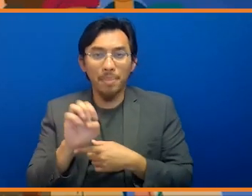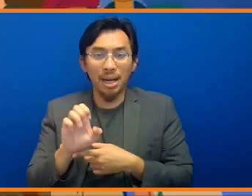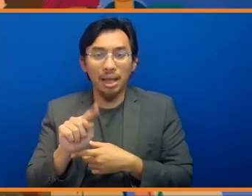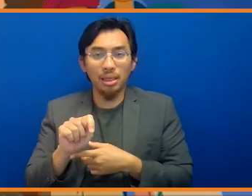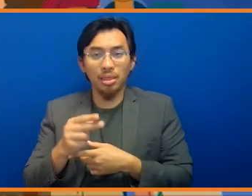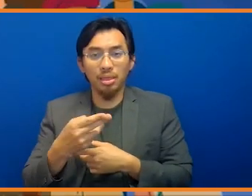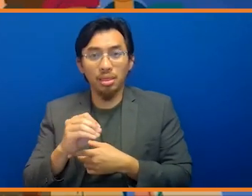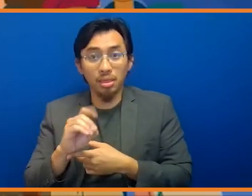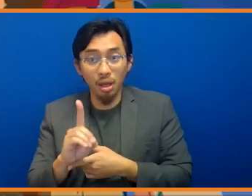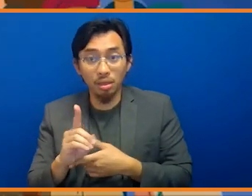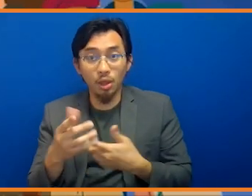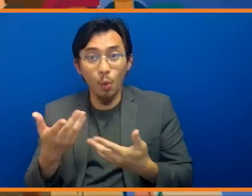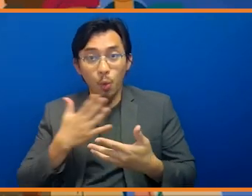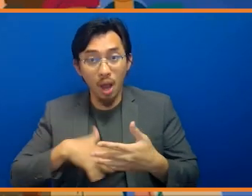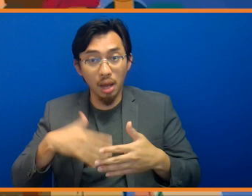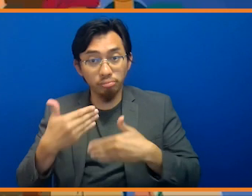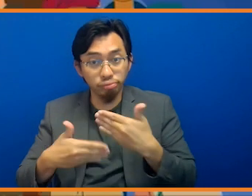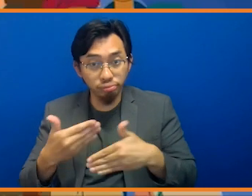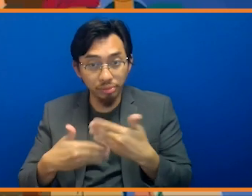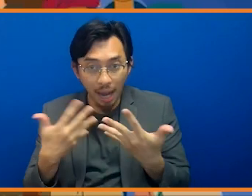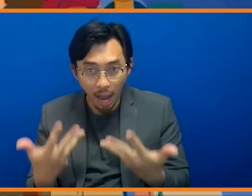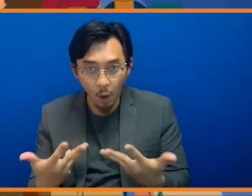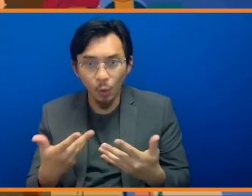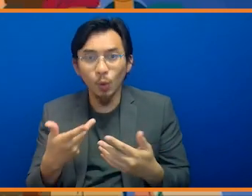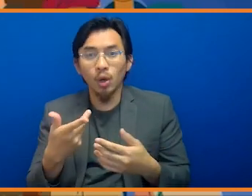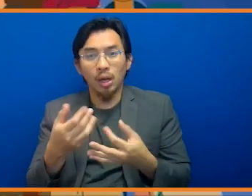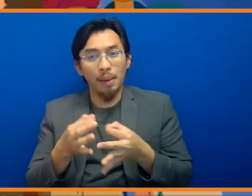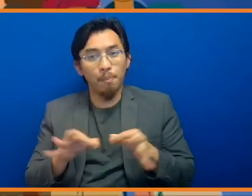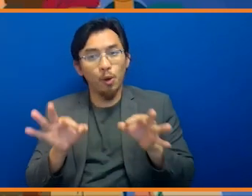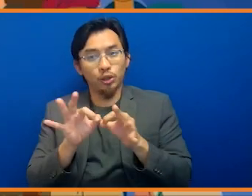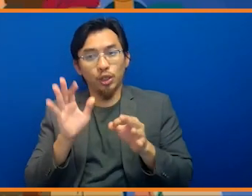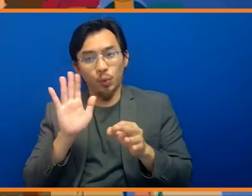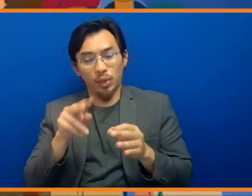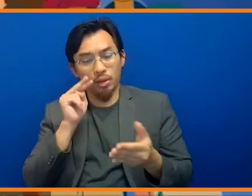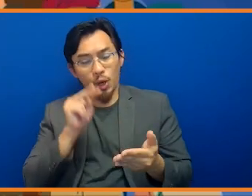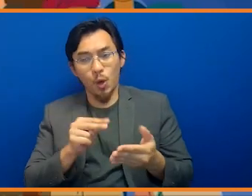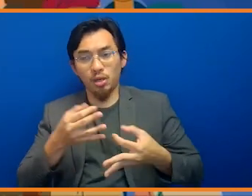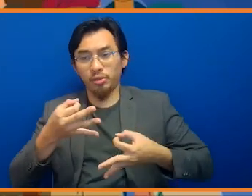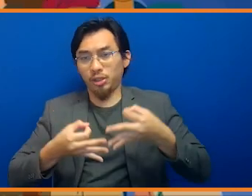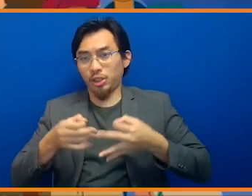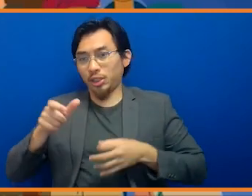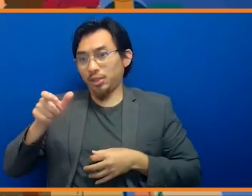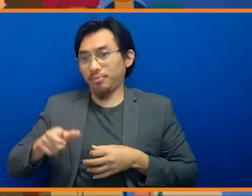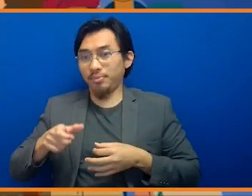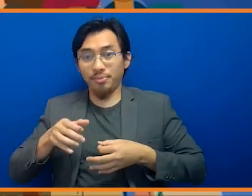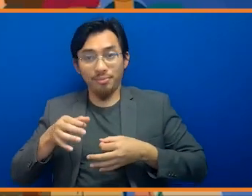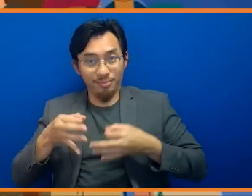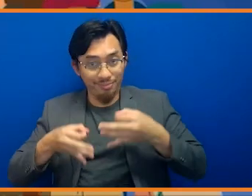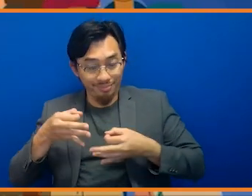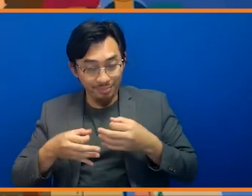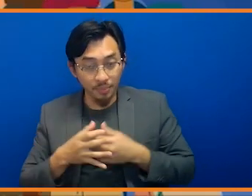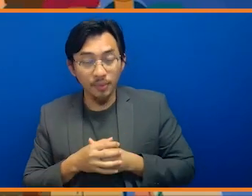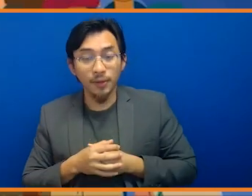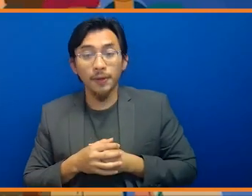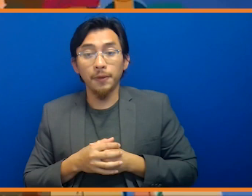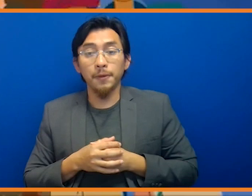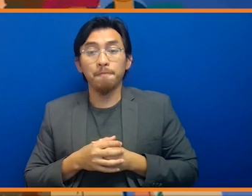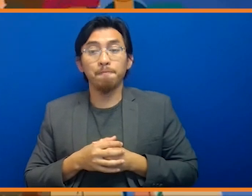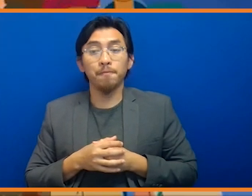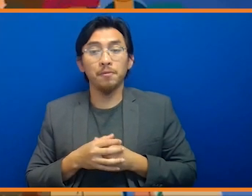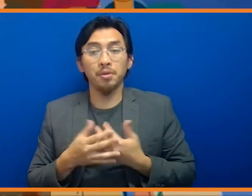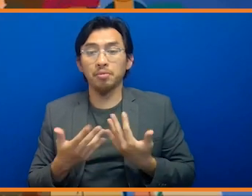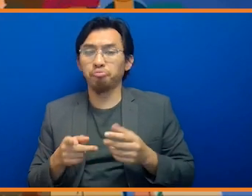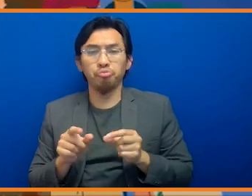carry out those projects? That is the most three things importance that will be looked by the judges. Okay, and it's